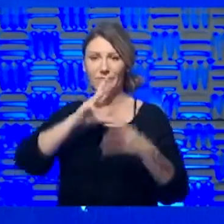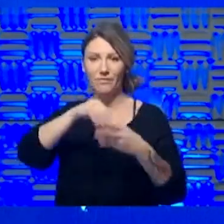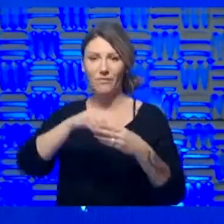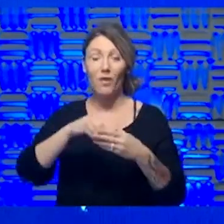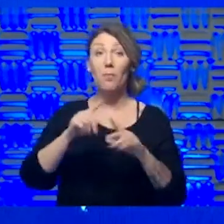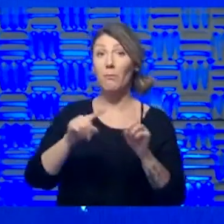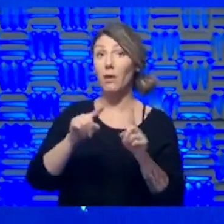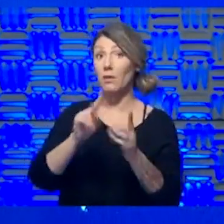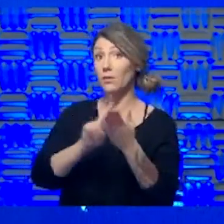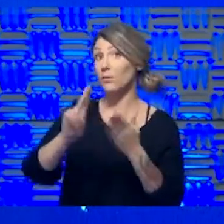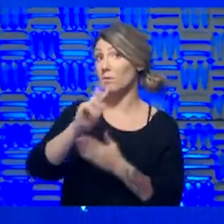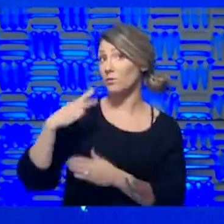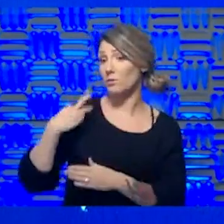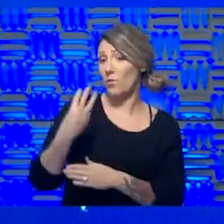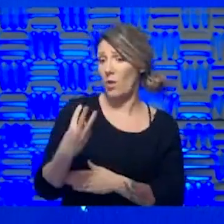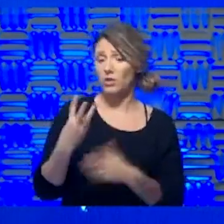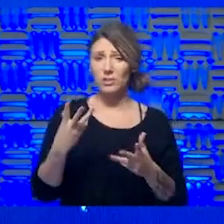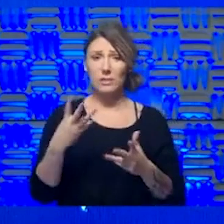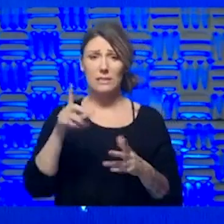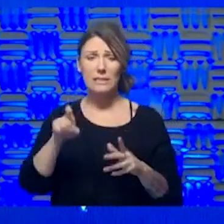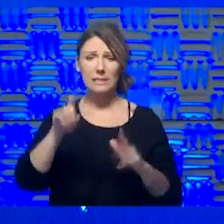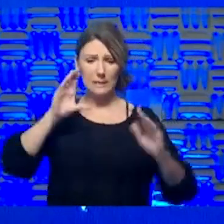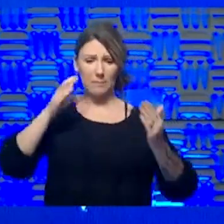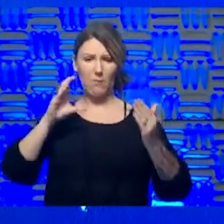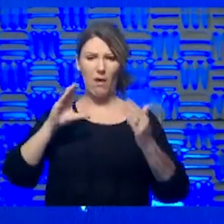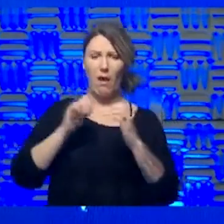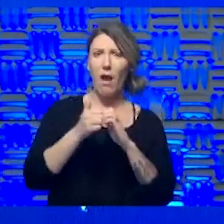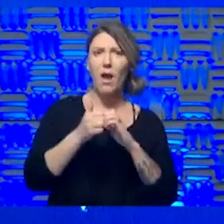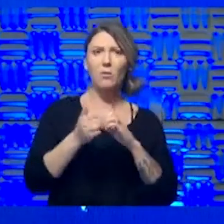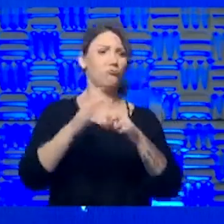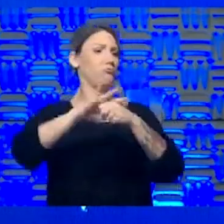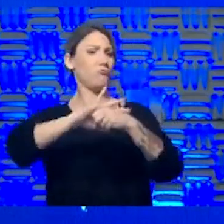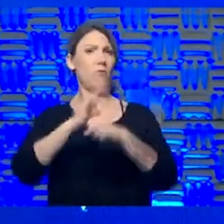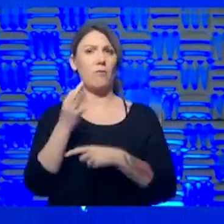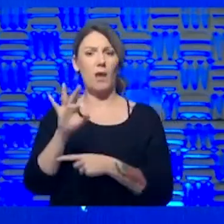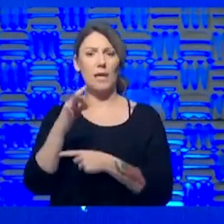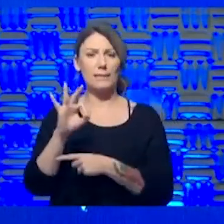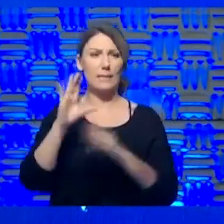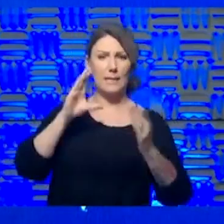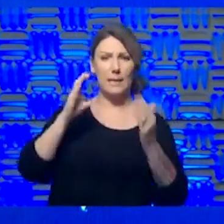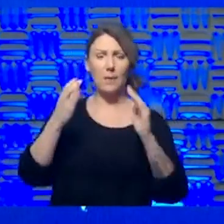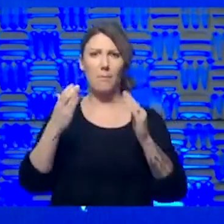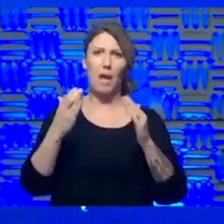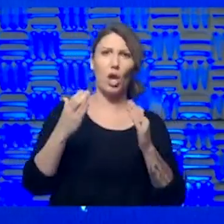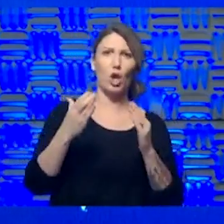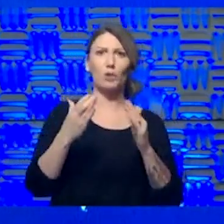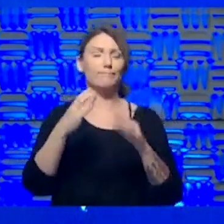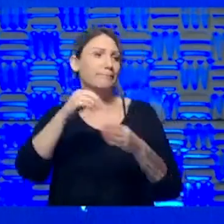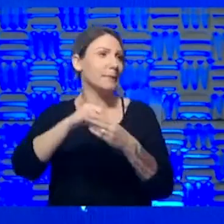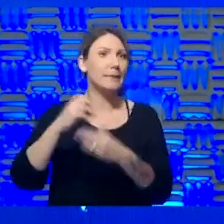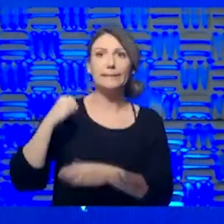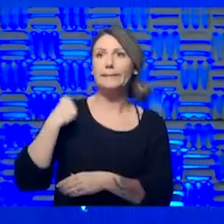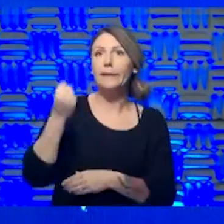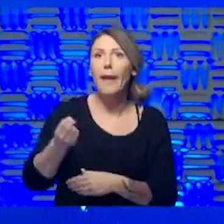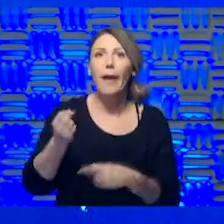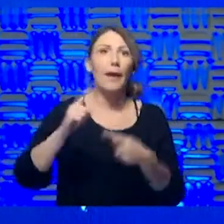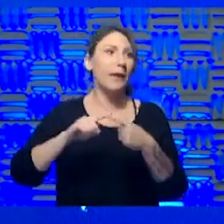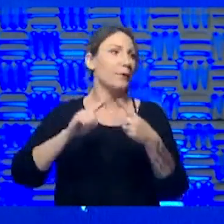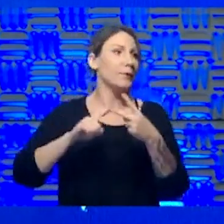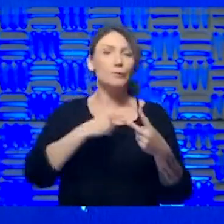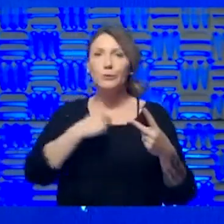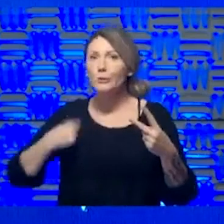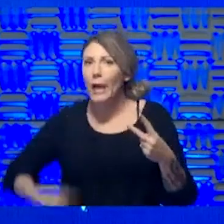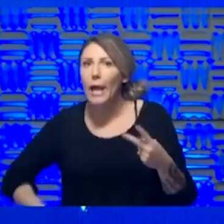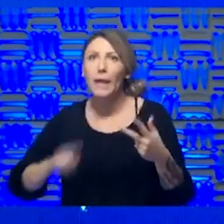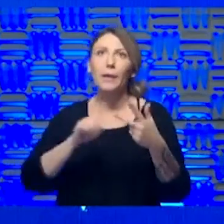how has coronavirus behaved in other populations, whether it's in Seattle or Wuhan, China, or out in Italy or New York or what have you. And then they try to